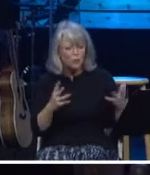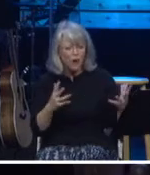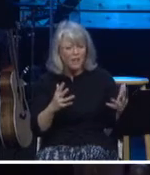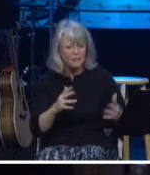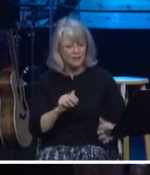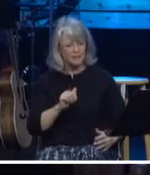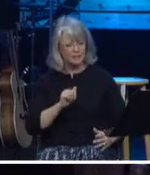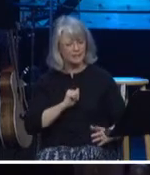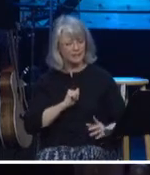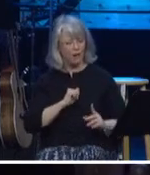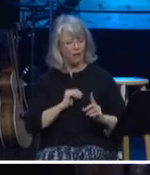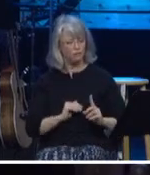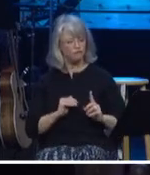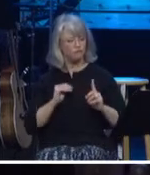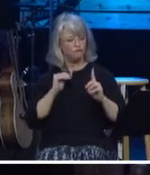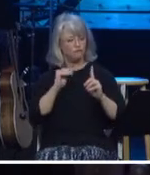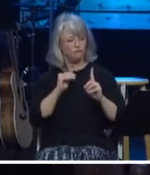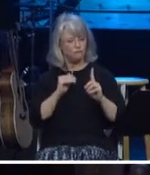Self-promotion.